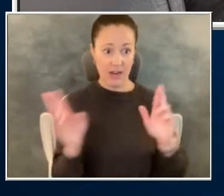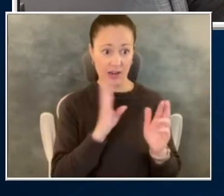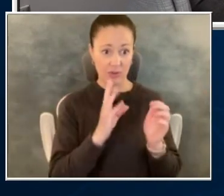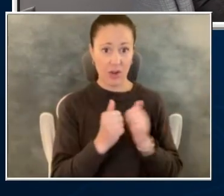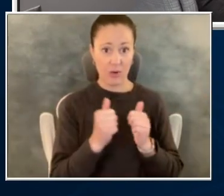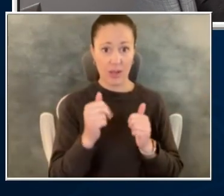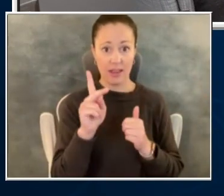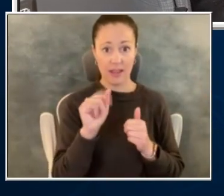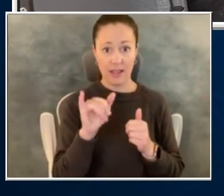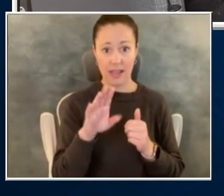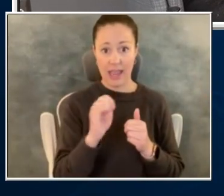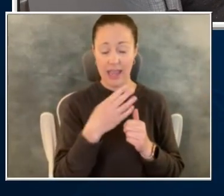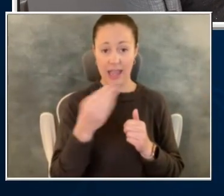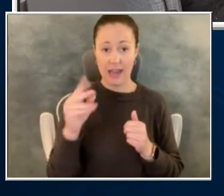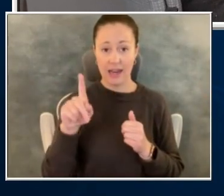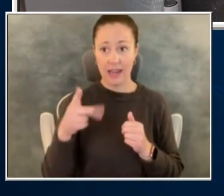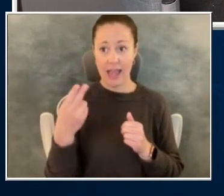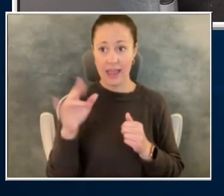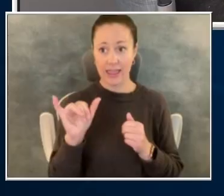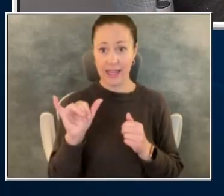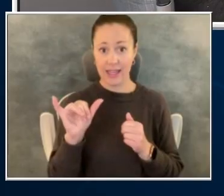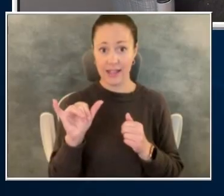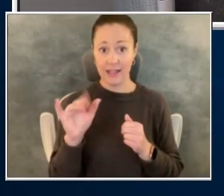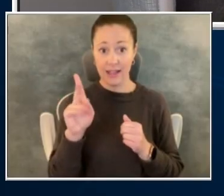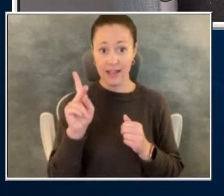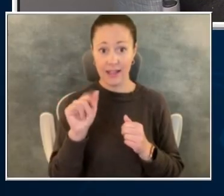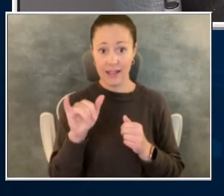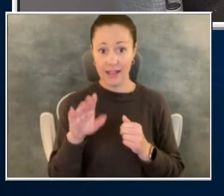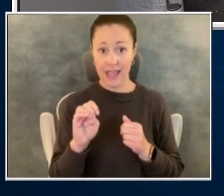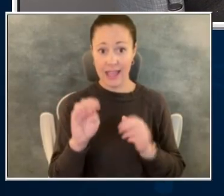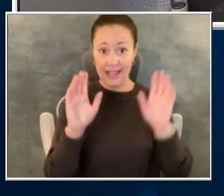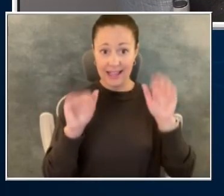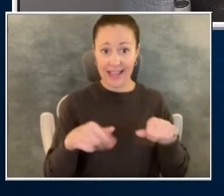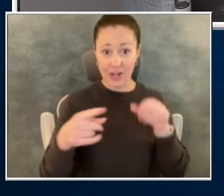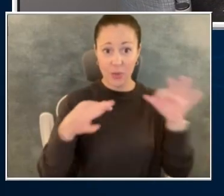the results. Kay, can you talk about the results with us?